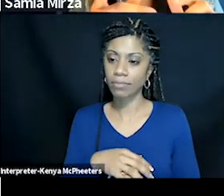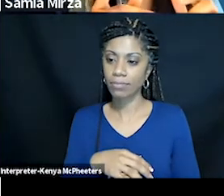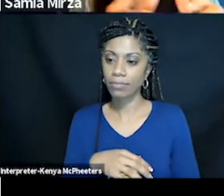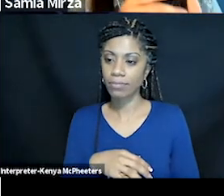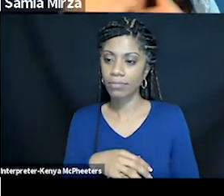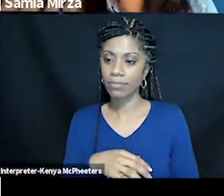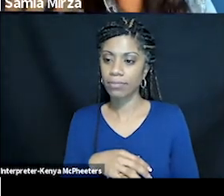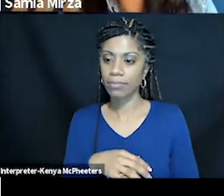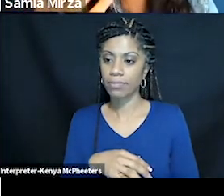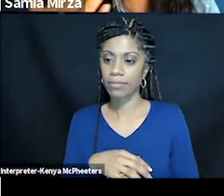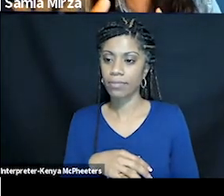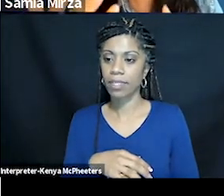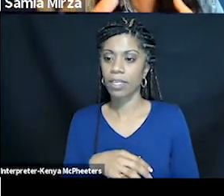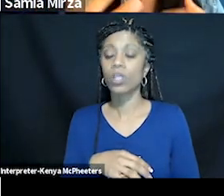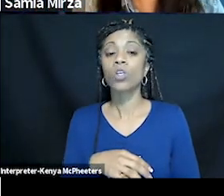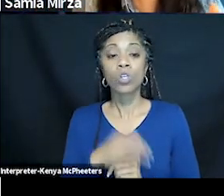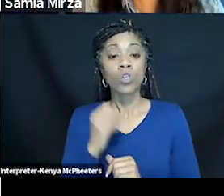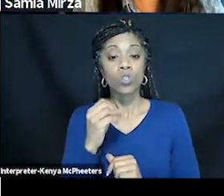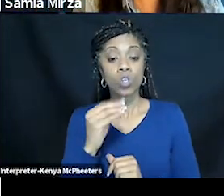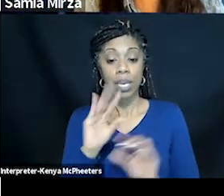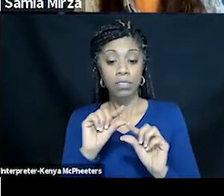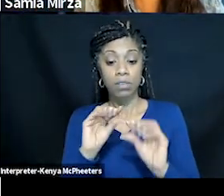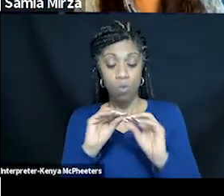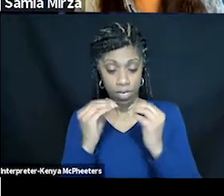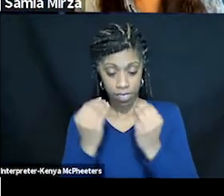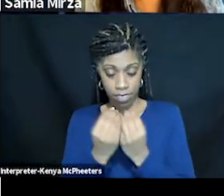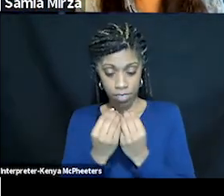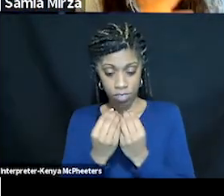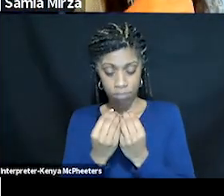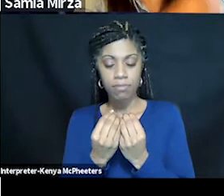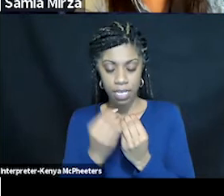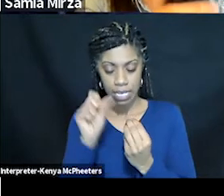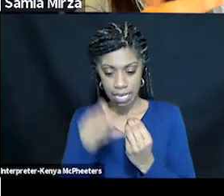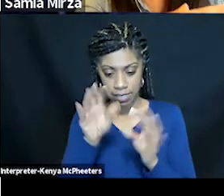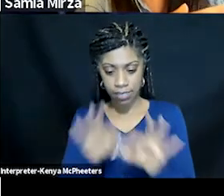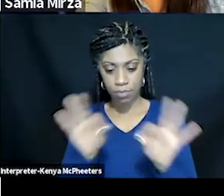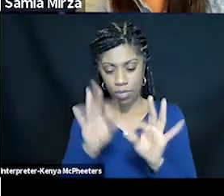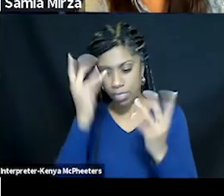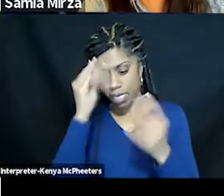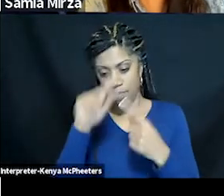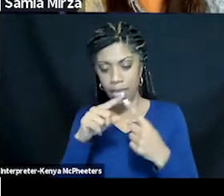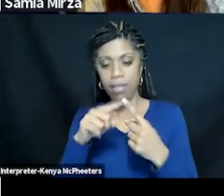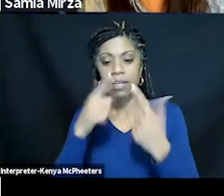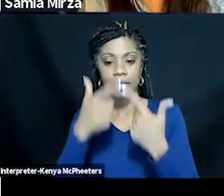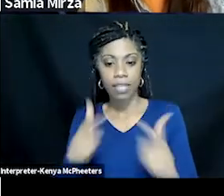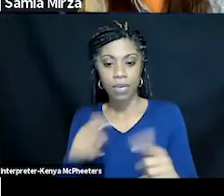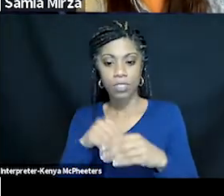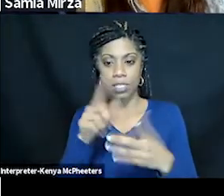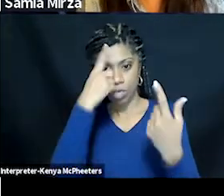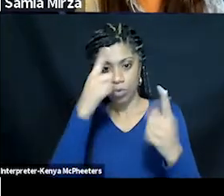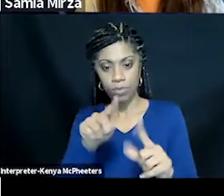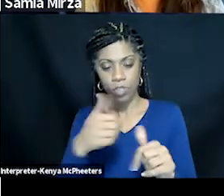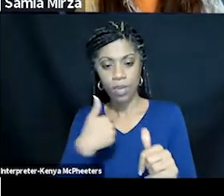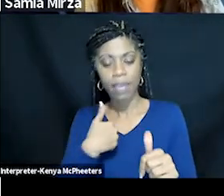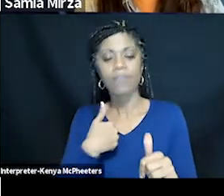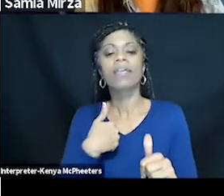As a foundation, it's important for you to think about the language in your grant agreement, because then that is what organizations end